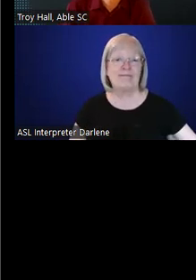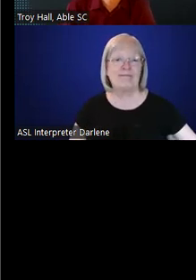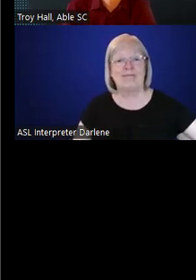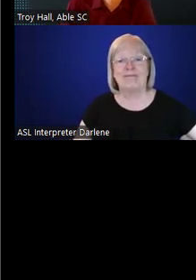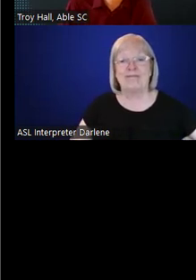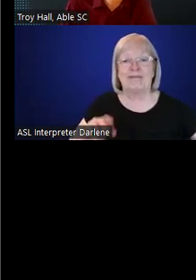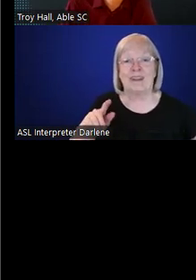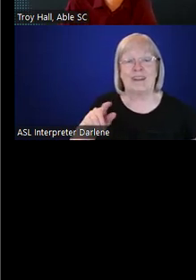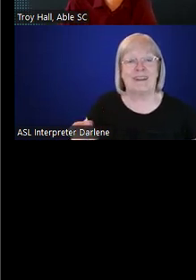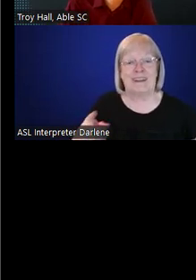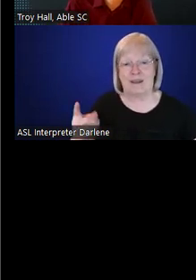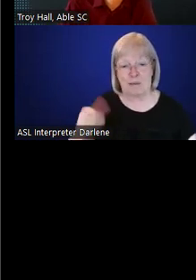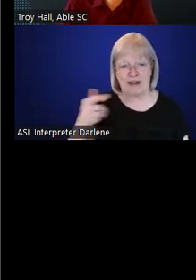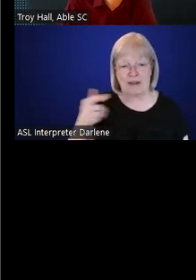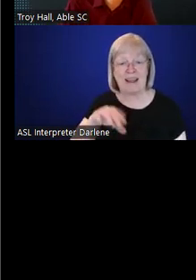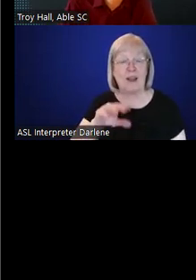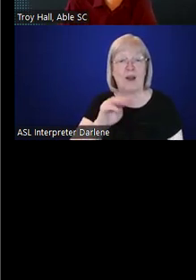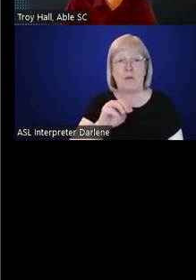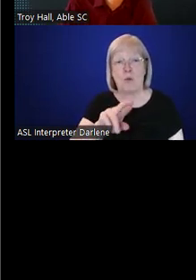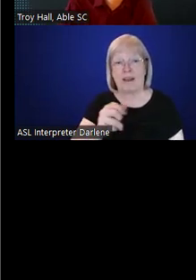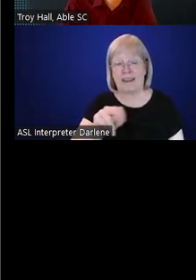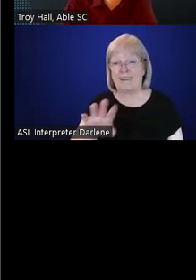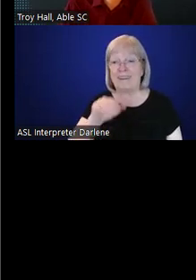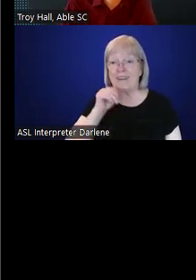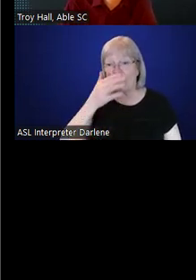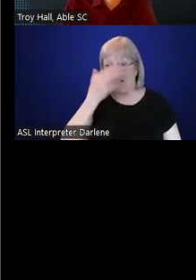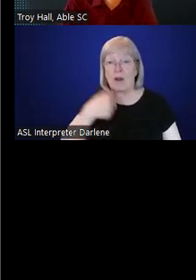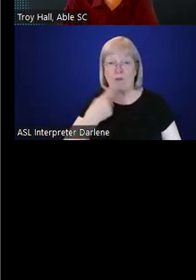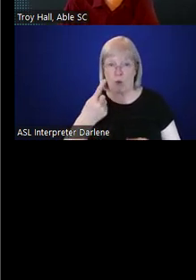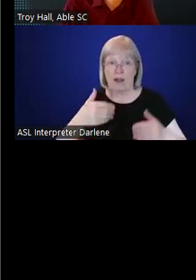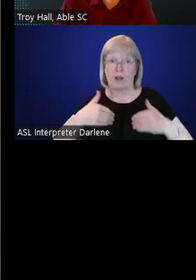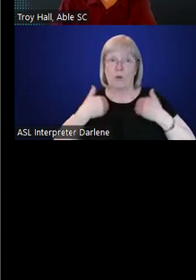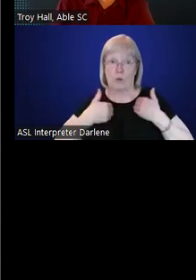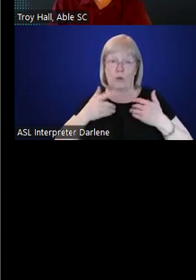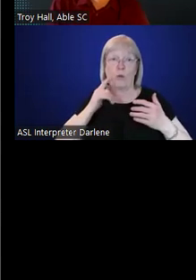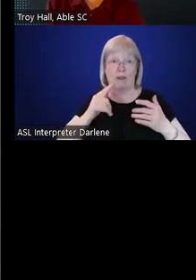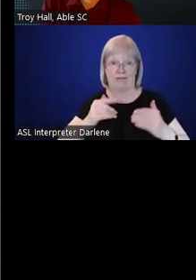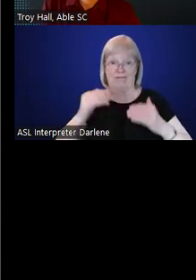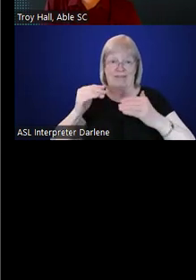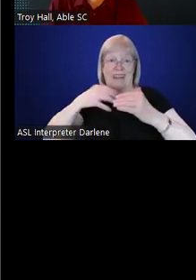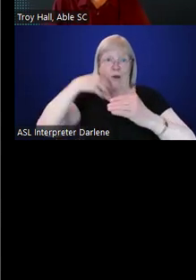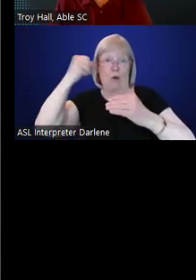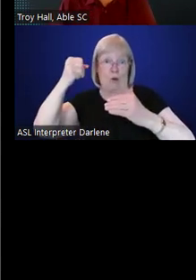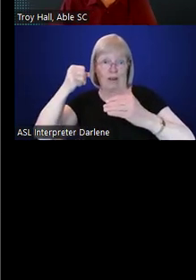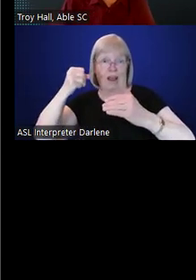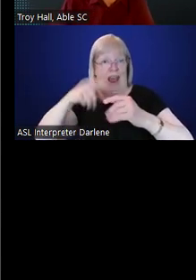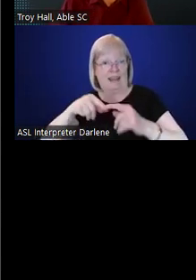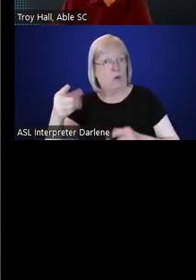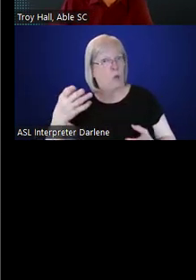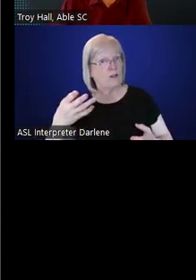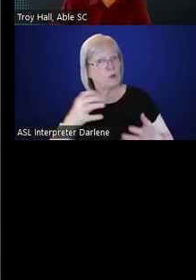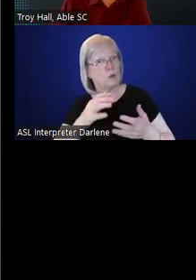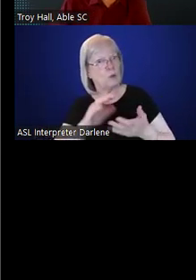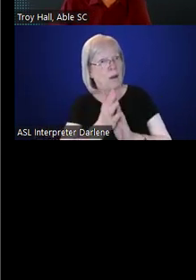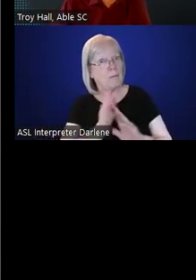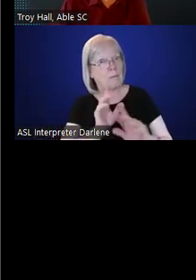Morgan, don't forget that we do have a youth who's getting ready to age out, who wants to volunteer and wants to be a part